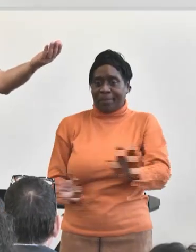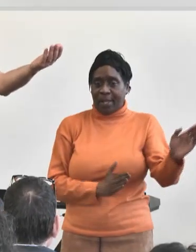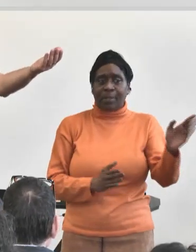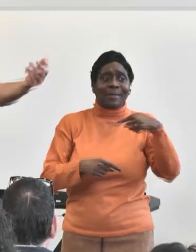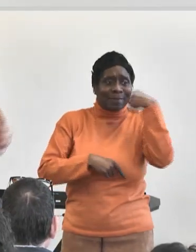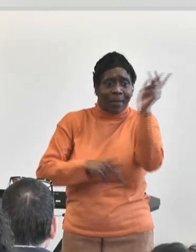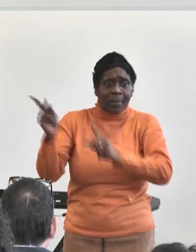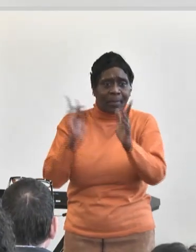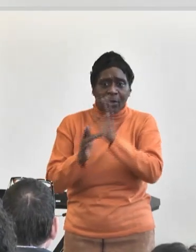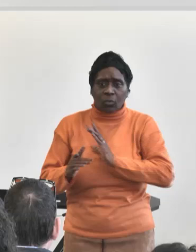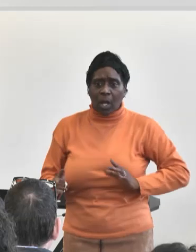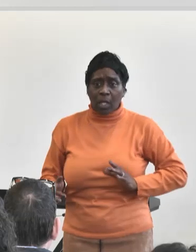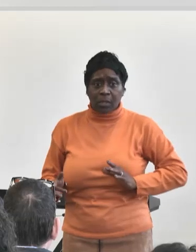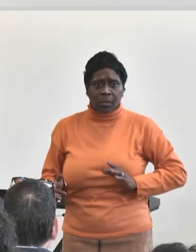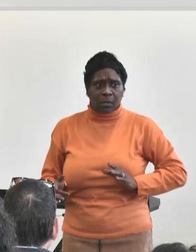tell people about Jesus.